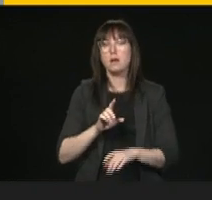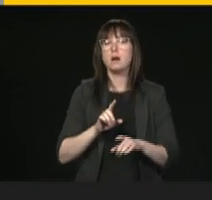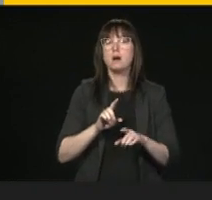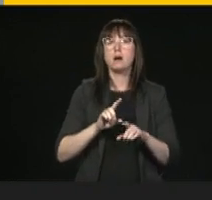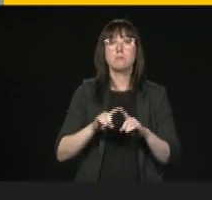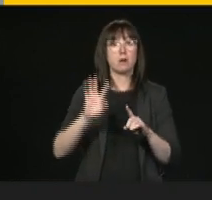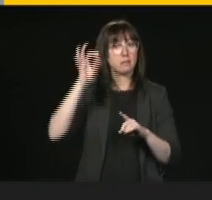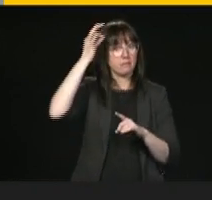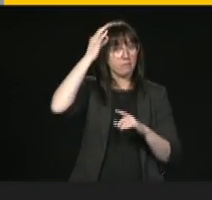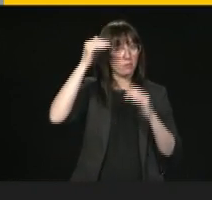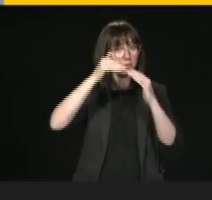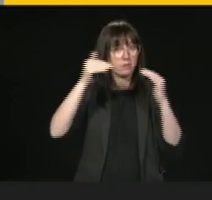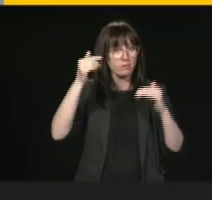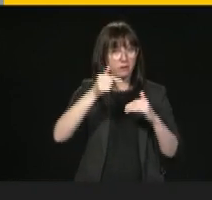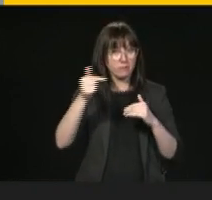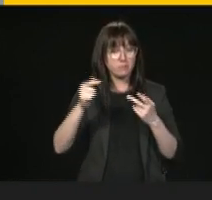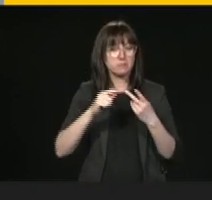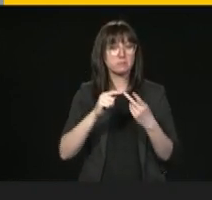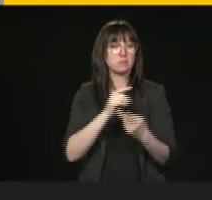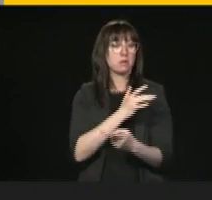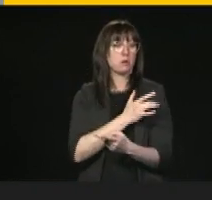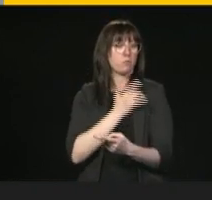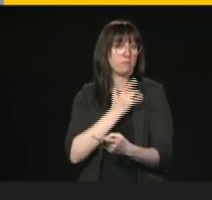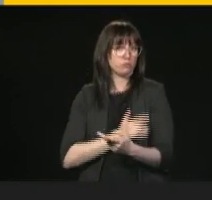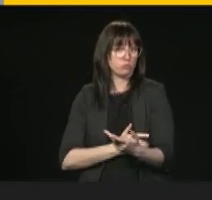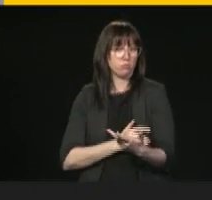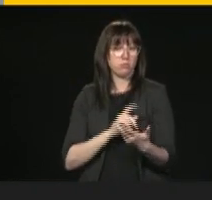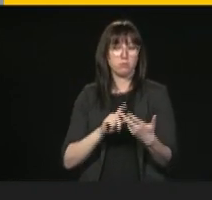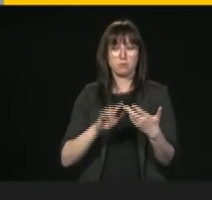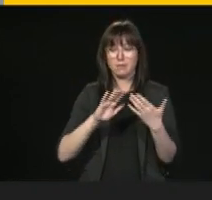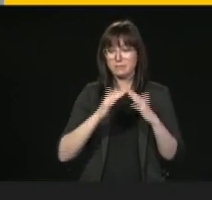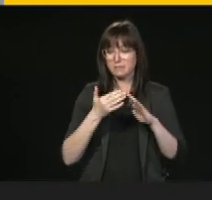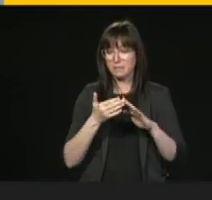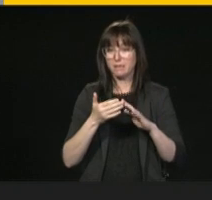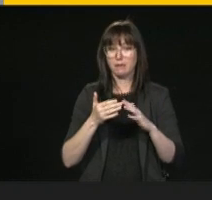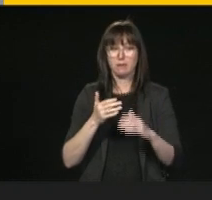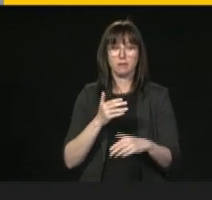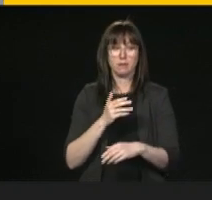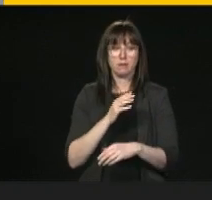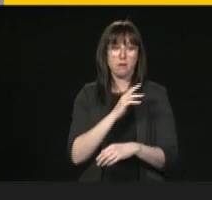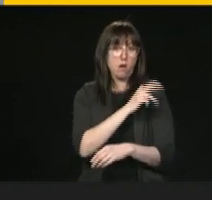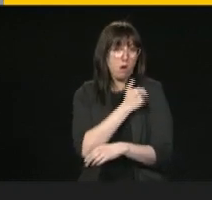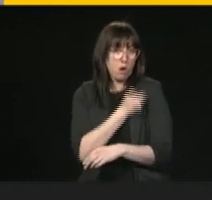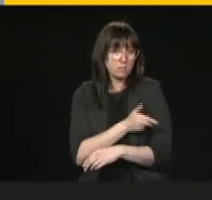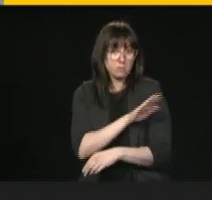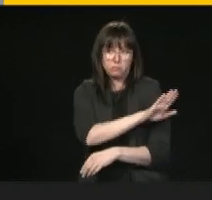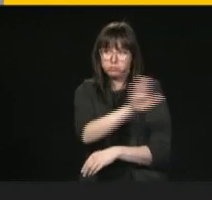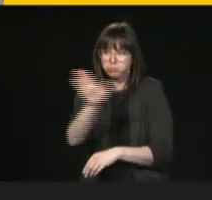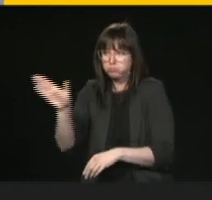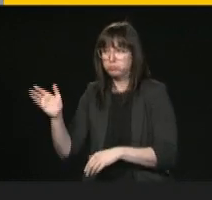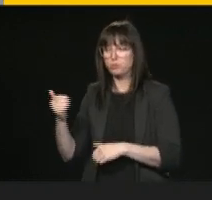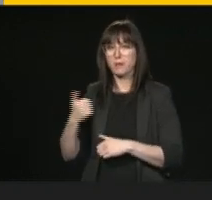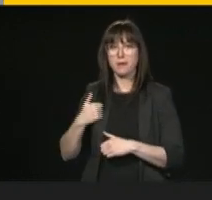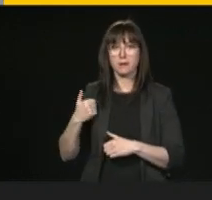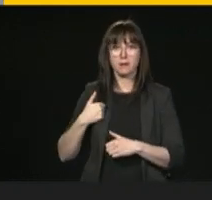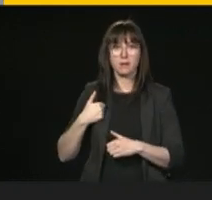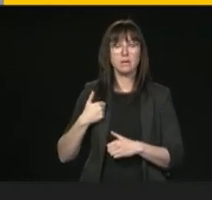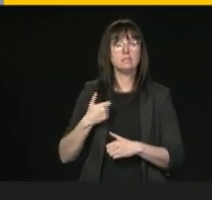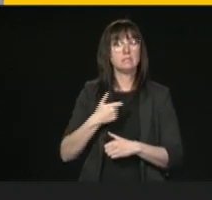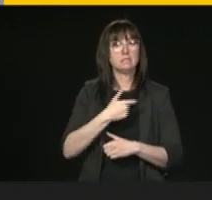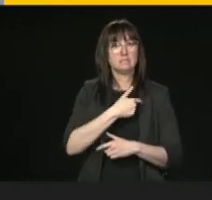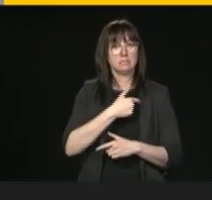provincially, in cities, in hospitals across the country are preparing